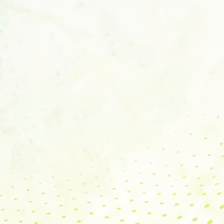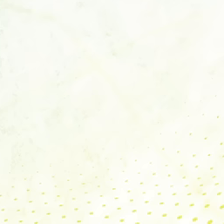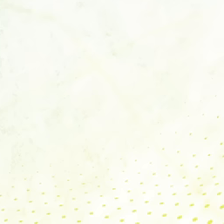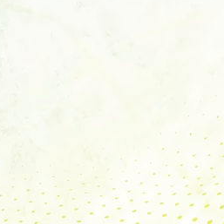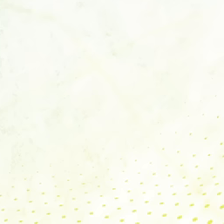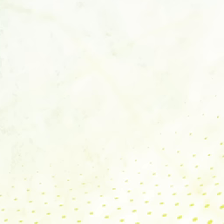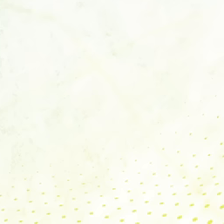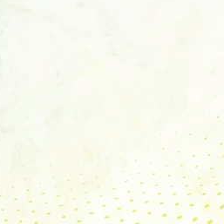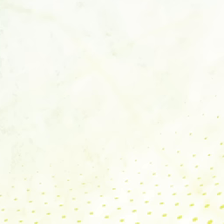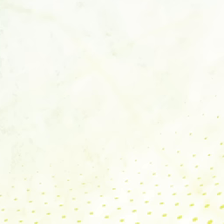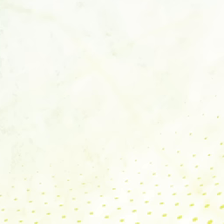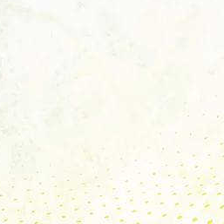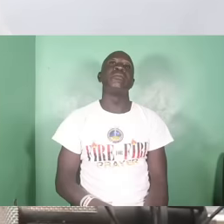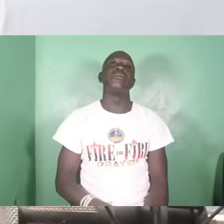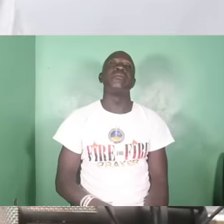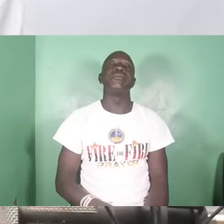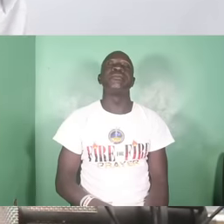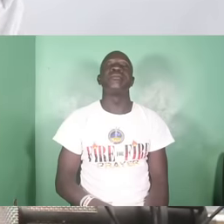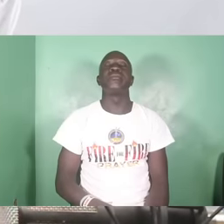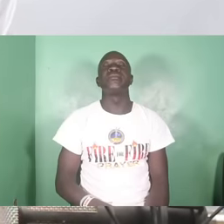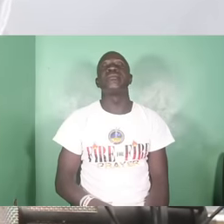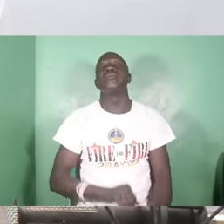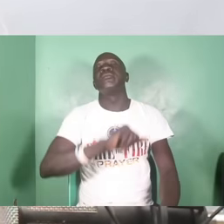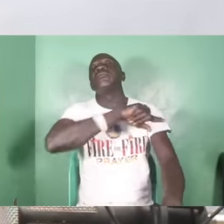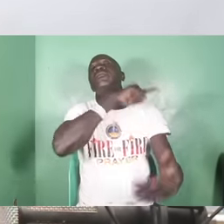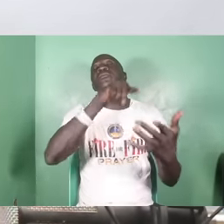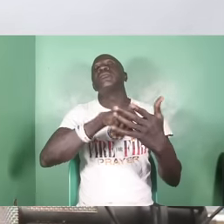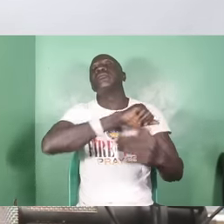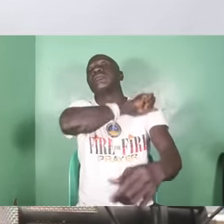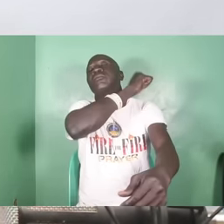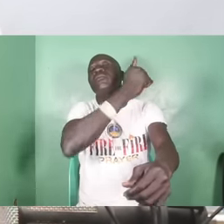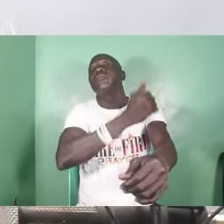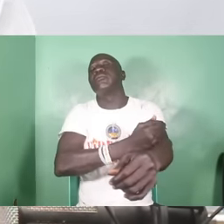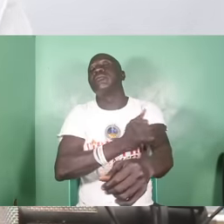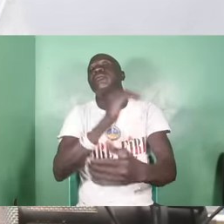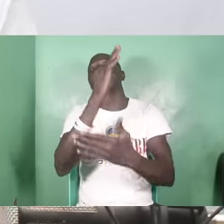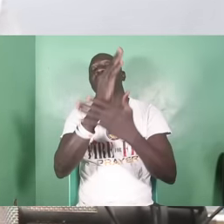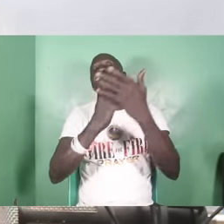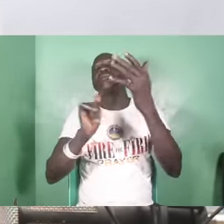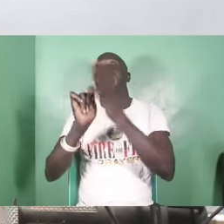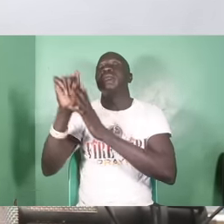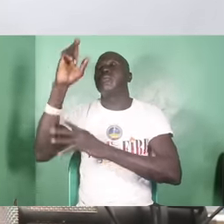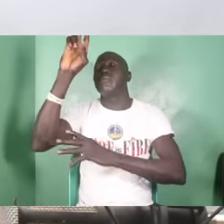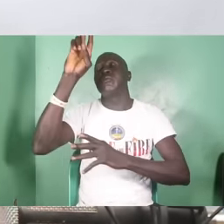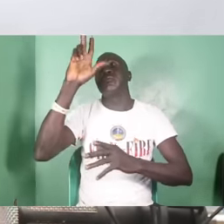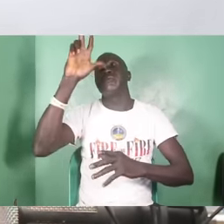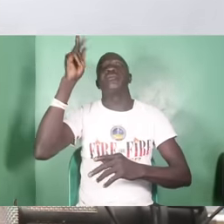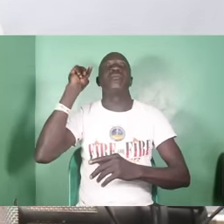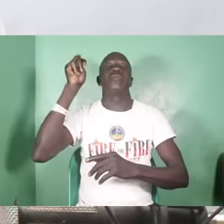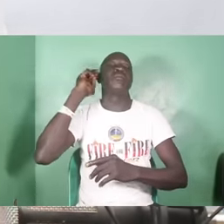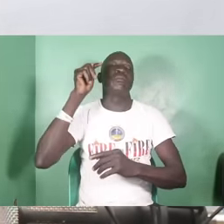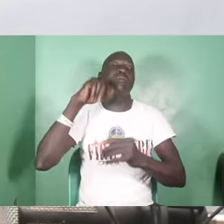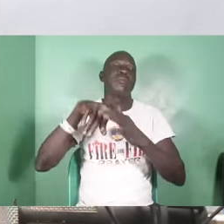ri mi ni sa omo ni lati Scotland thank you ah asere leyo this is authority enne ka lo leyi meta leyo we have three